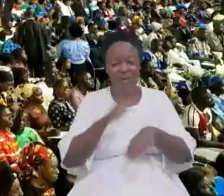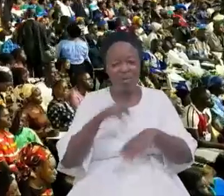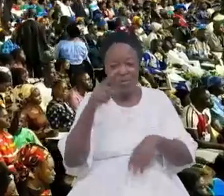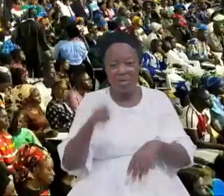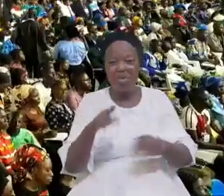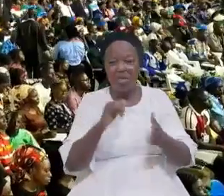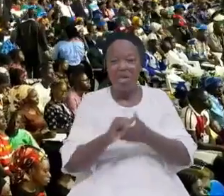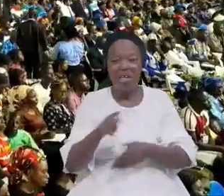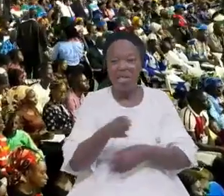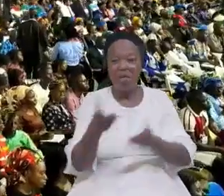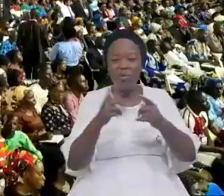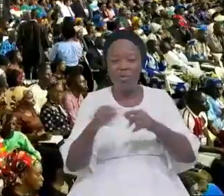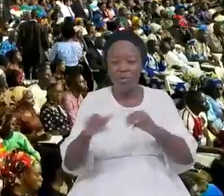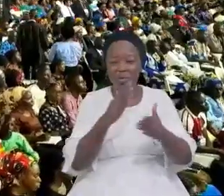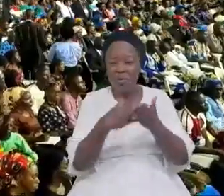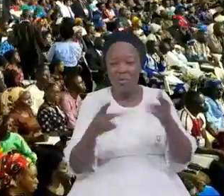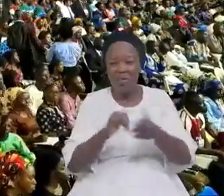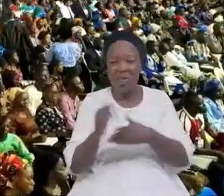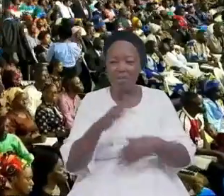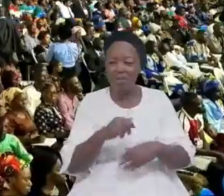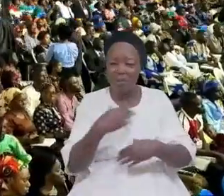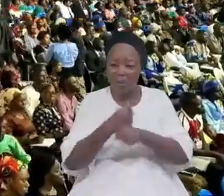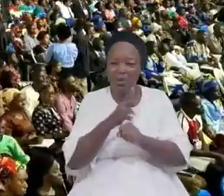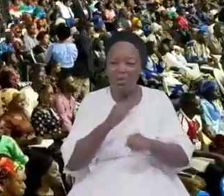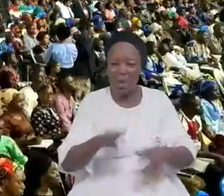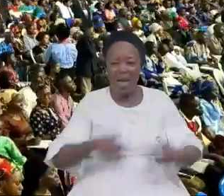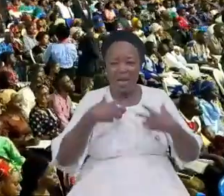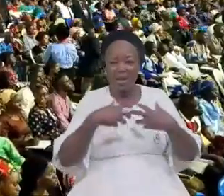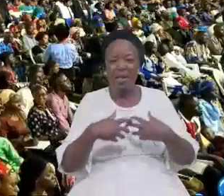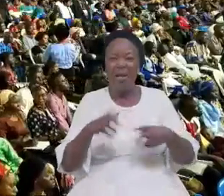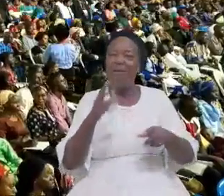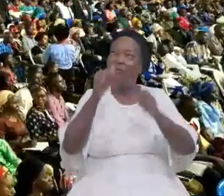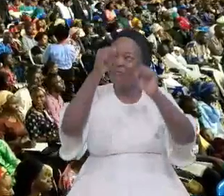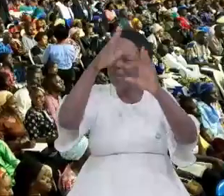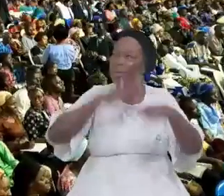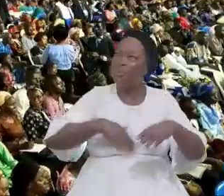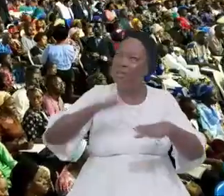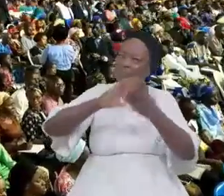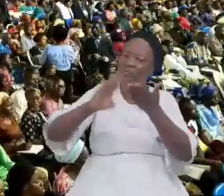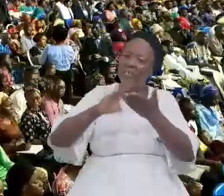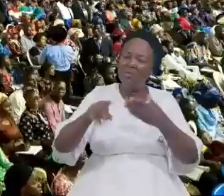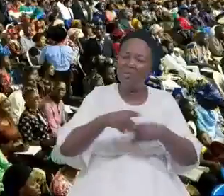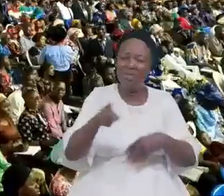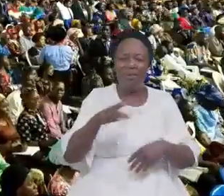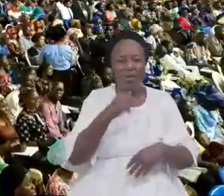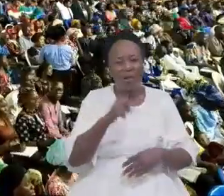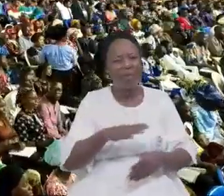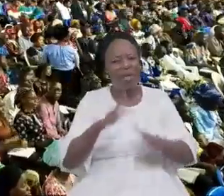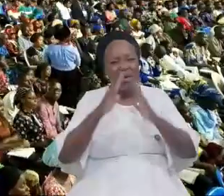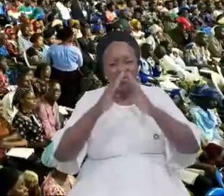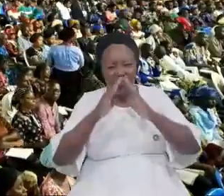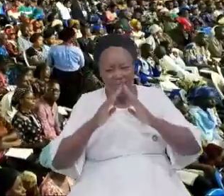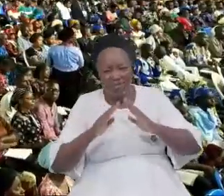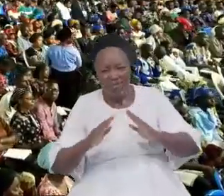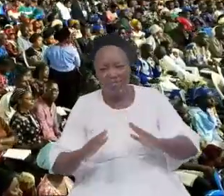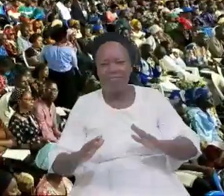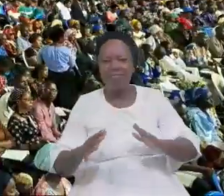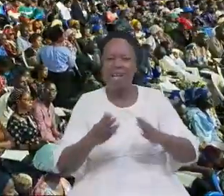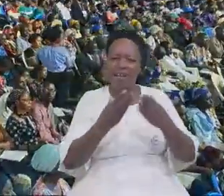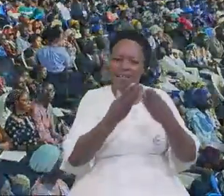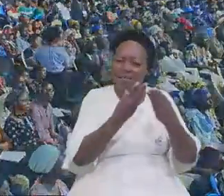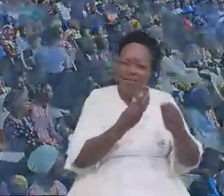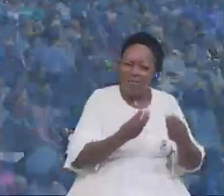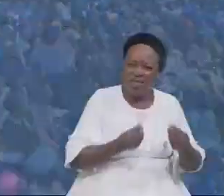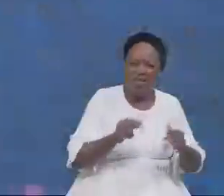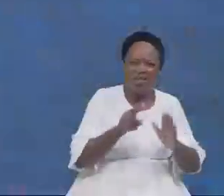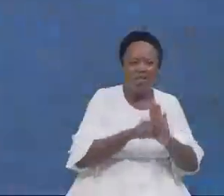do something that will jolt you. Father, forgive them. There will be gentleness, gentleness. Your hands,